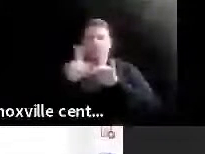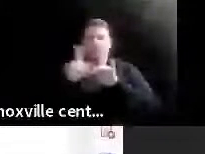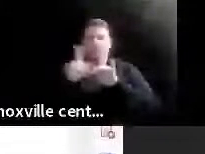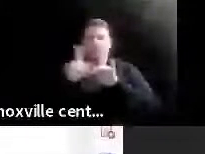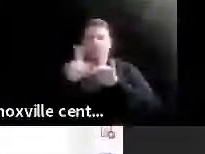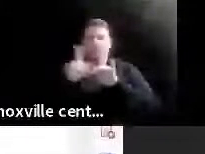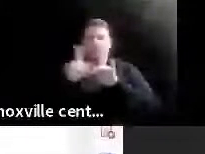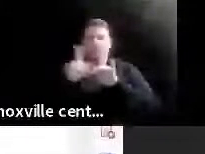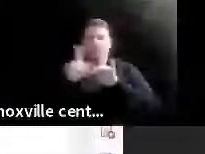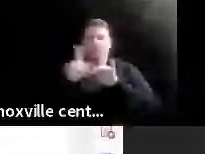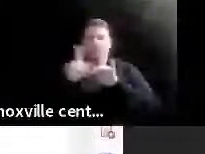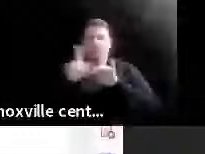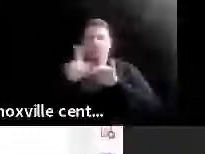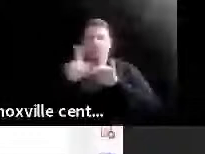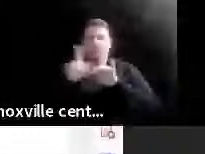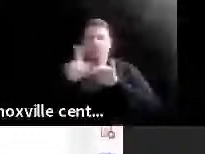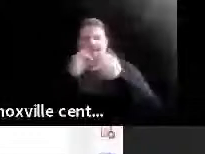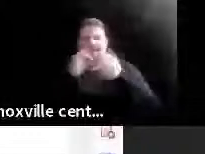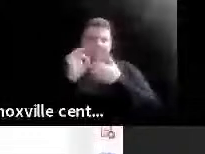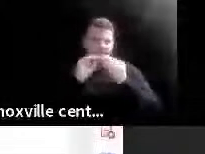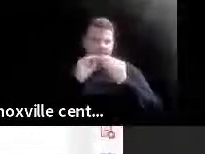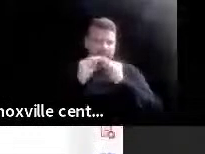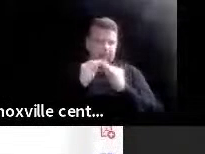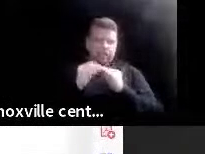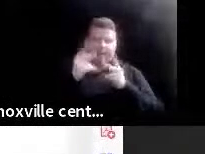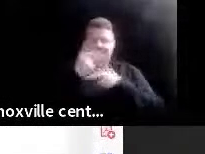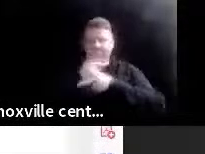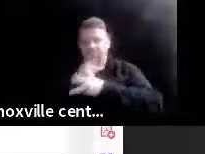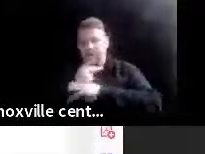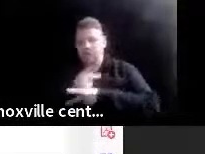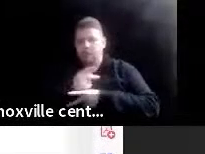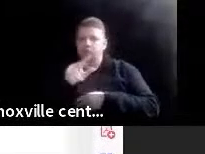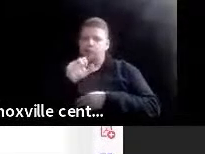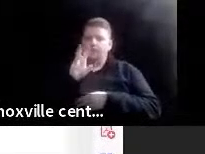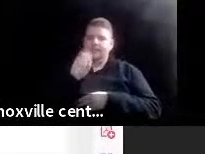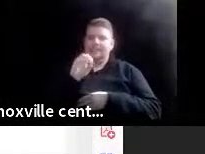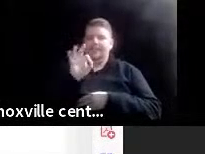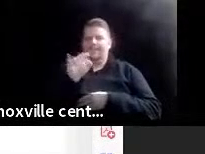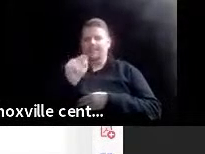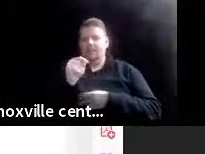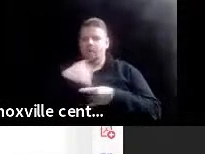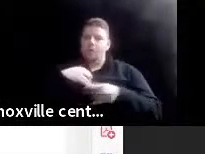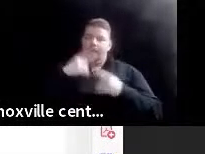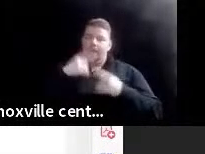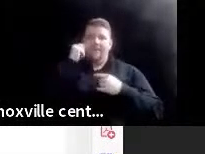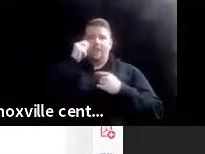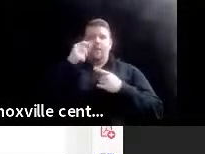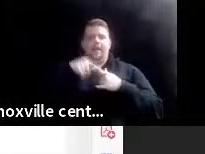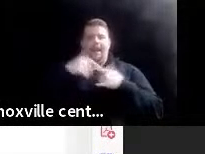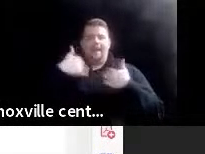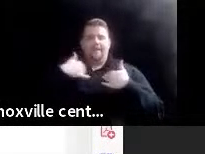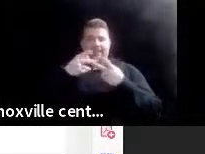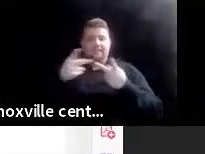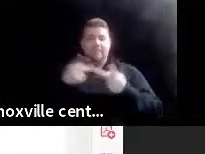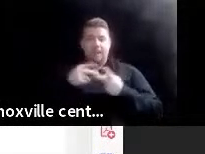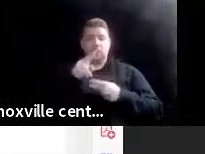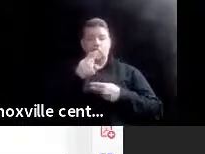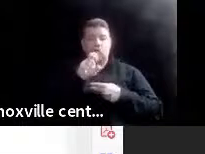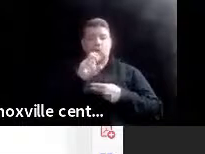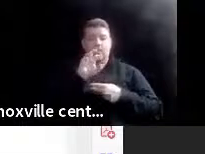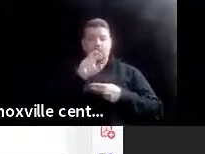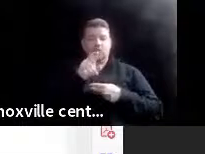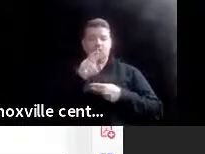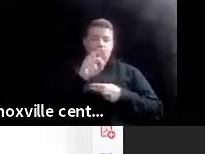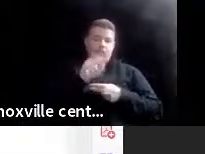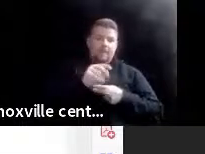different configurations that 360 square feet could have. And you could theoretically have a space that is 2 feet by 180 feet,